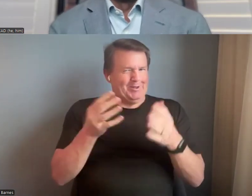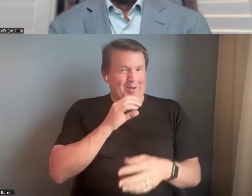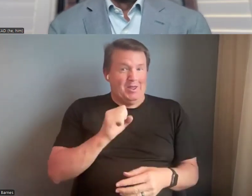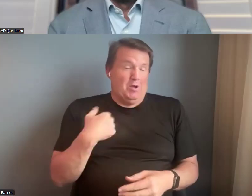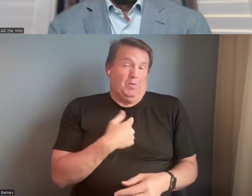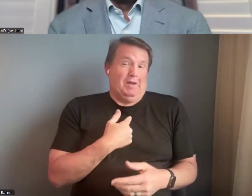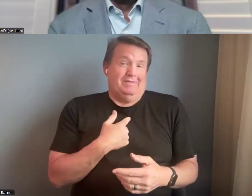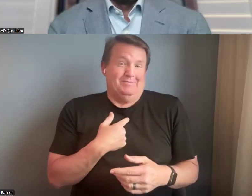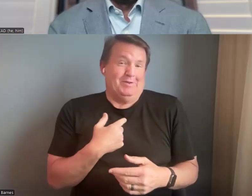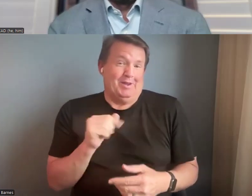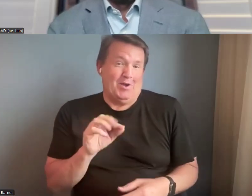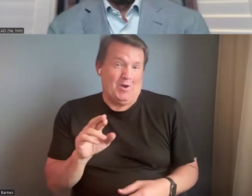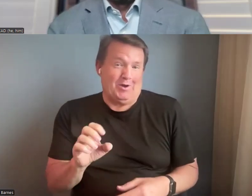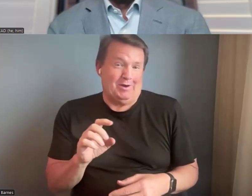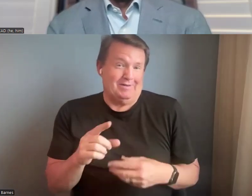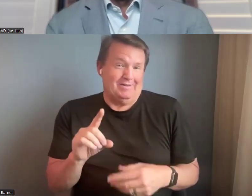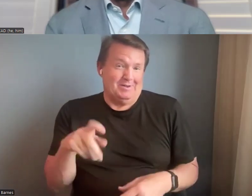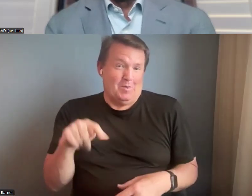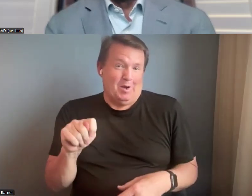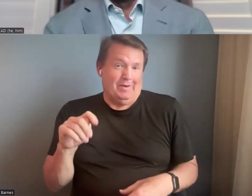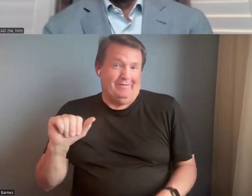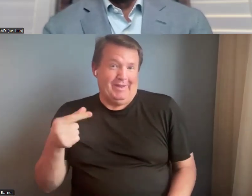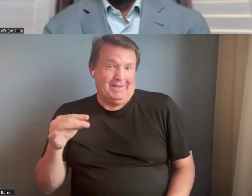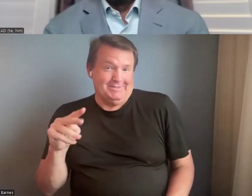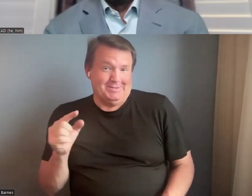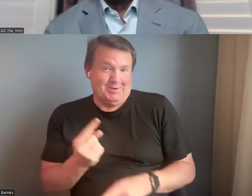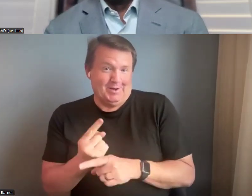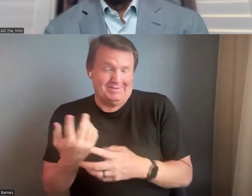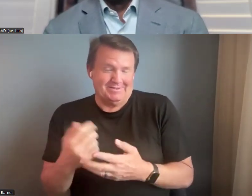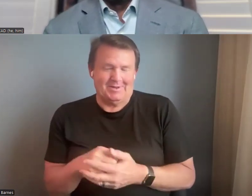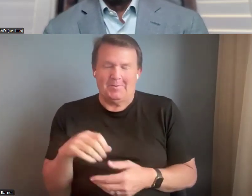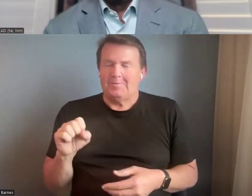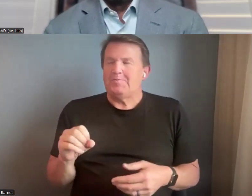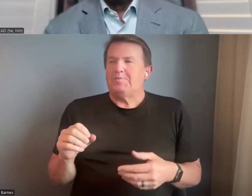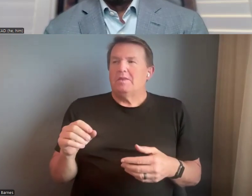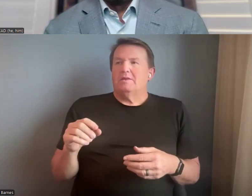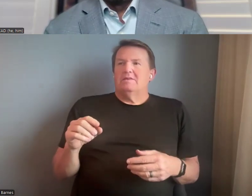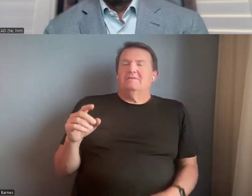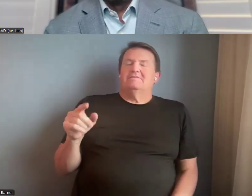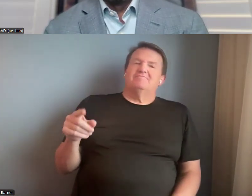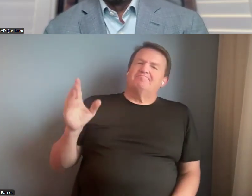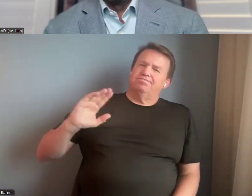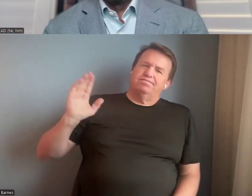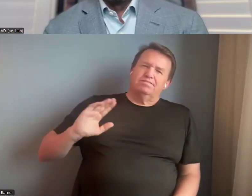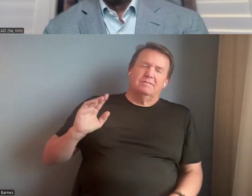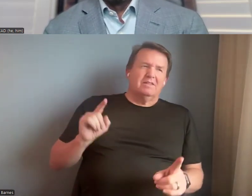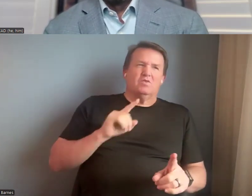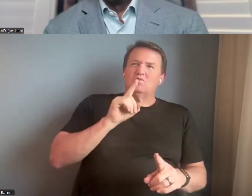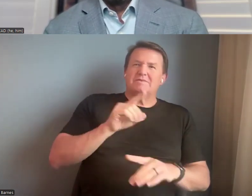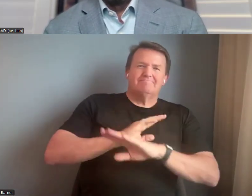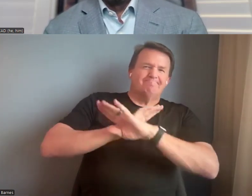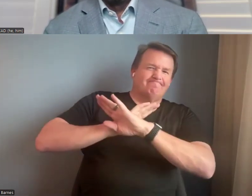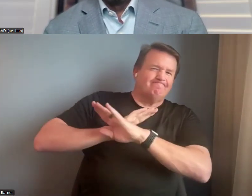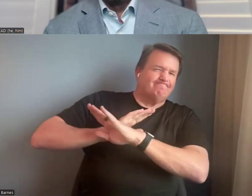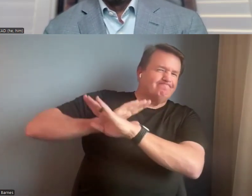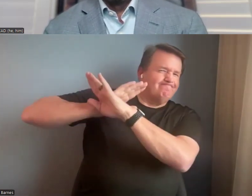so. And so it's really, and at that time, they were really resistant in wanting to